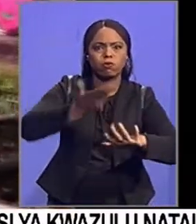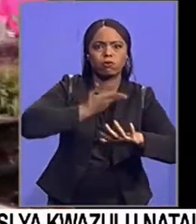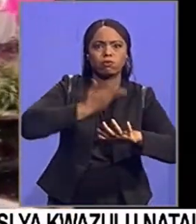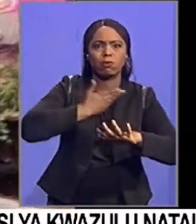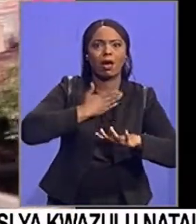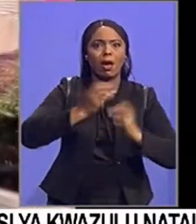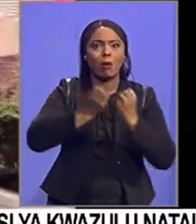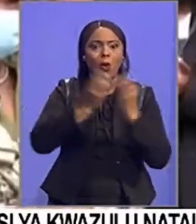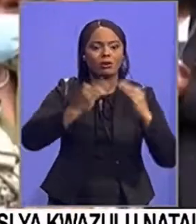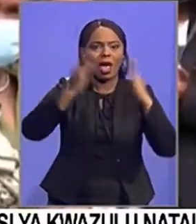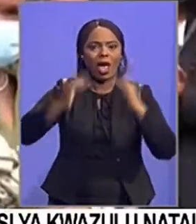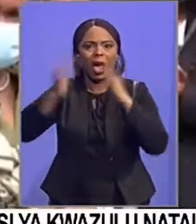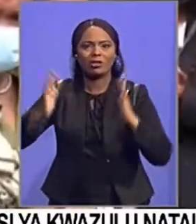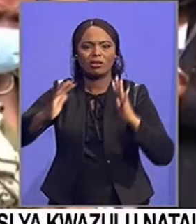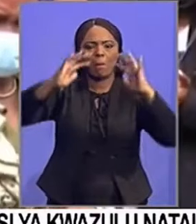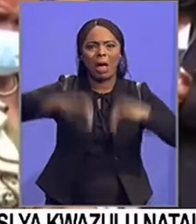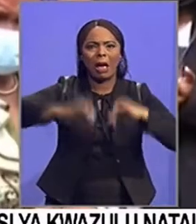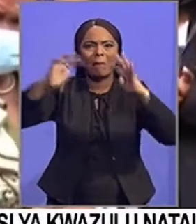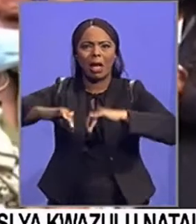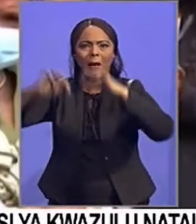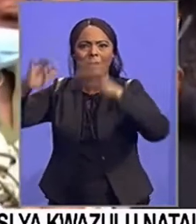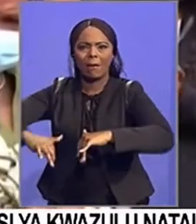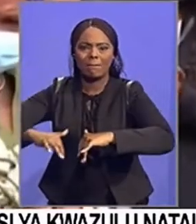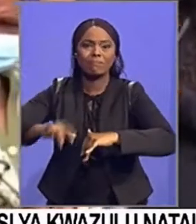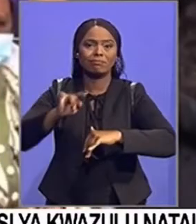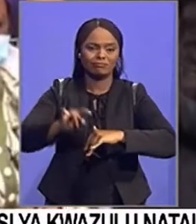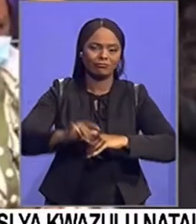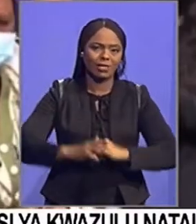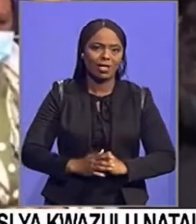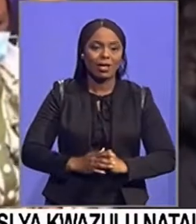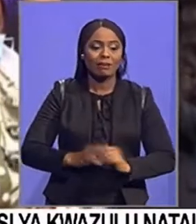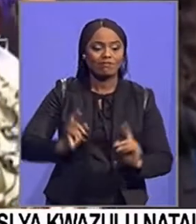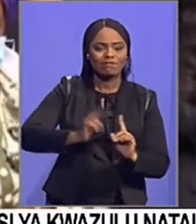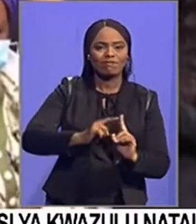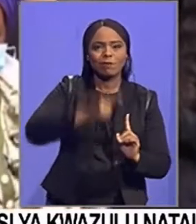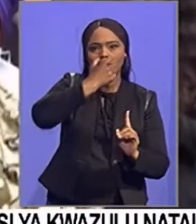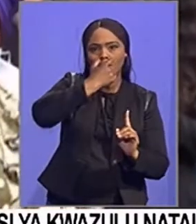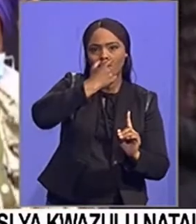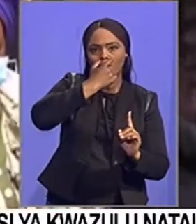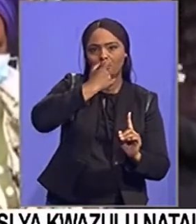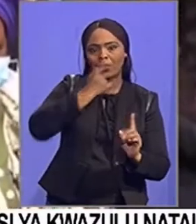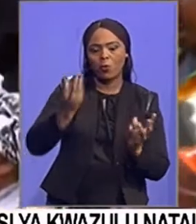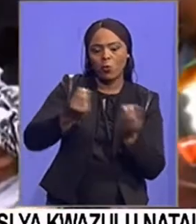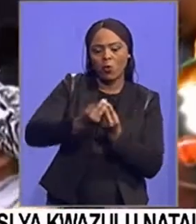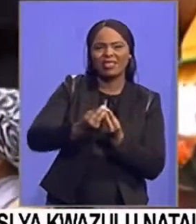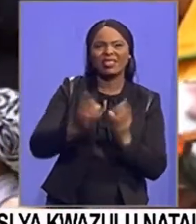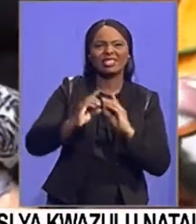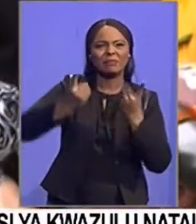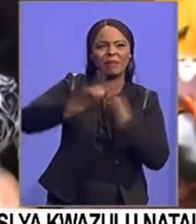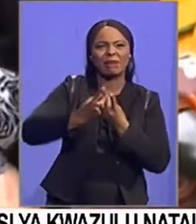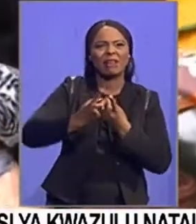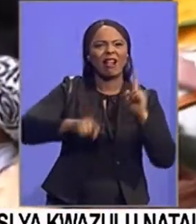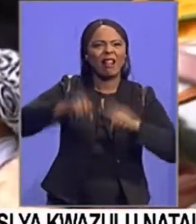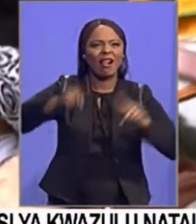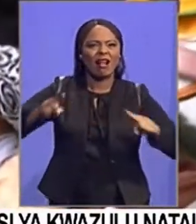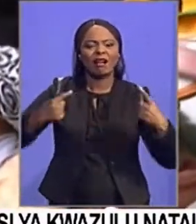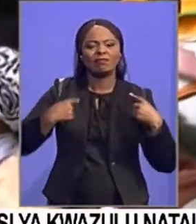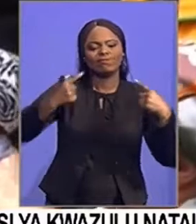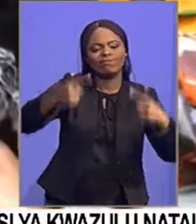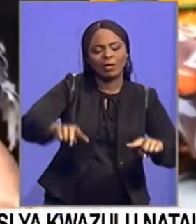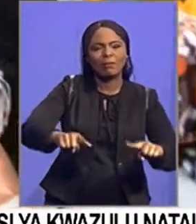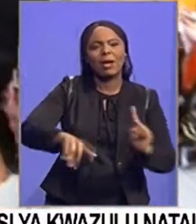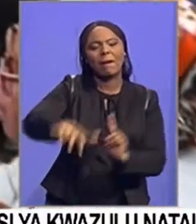setse ba itlhophere. Mopresidente Cyril Ramaphosa a tsheheditswe ke bahlanka ba mafapha a fapaneng ba etetse dibaka tse mmalwa